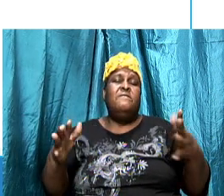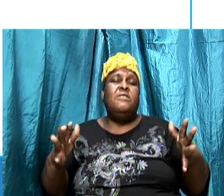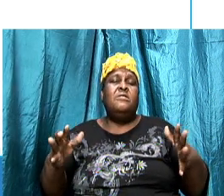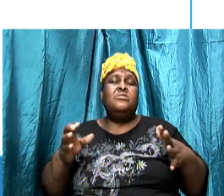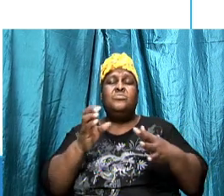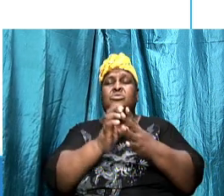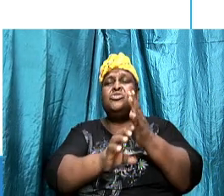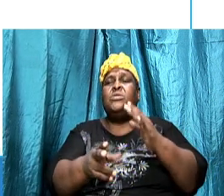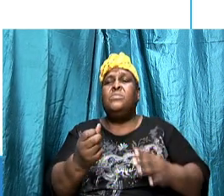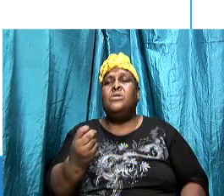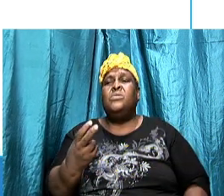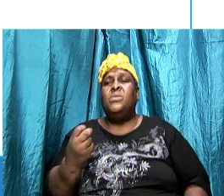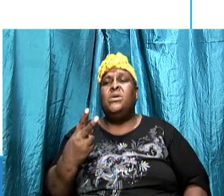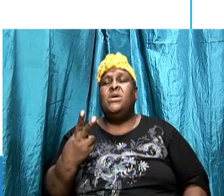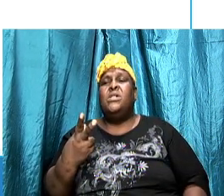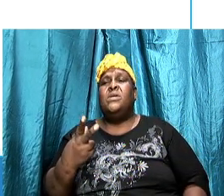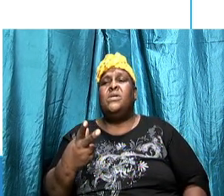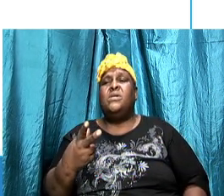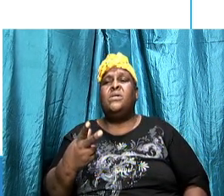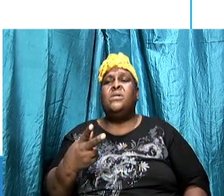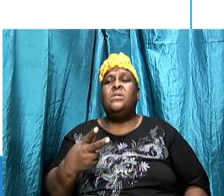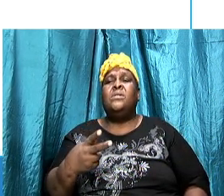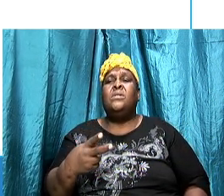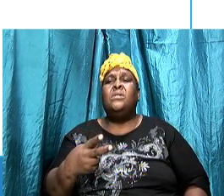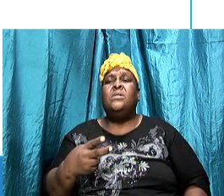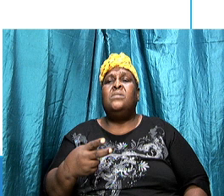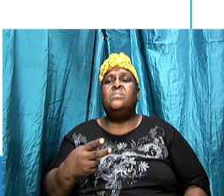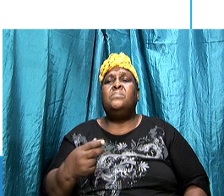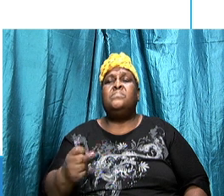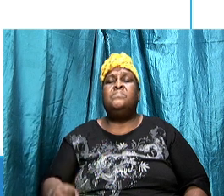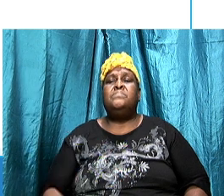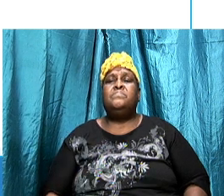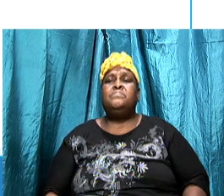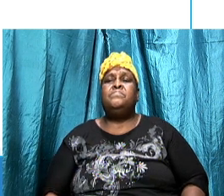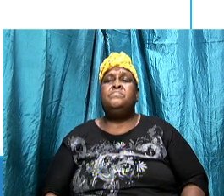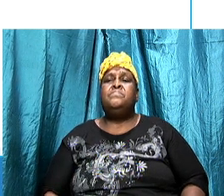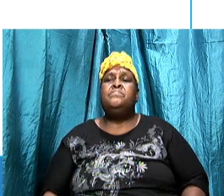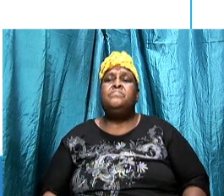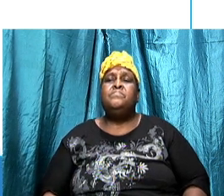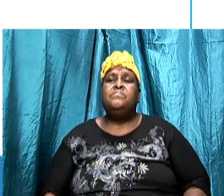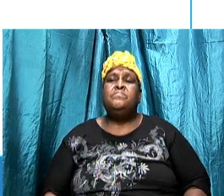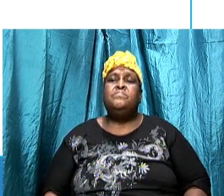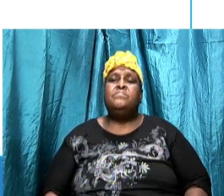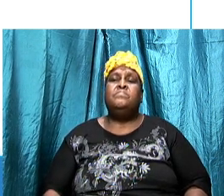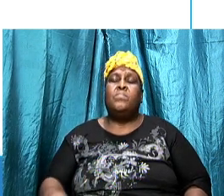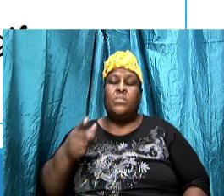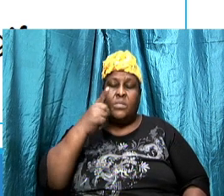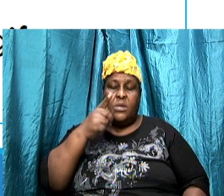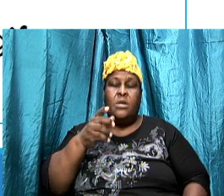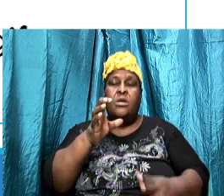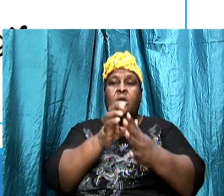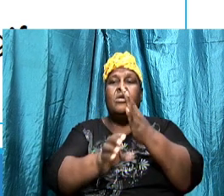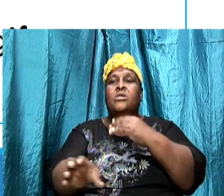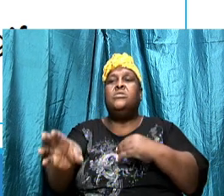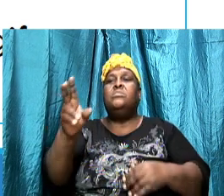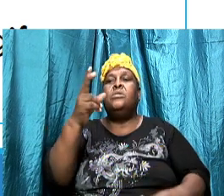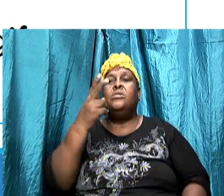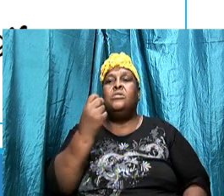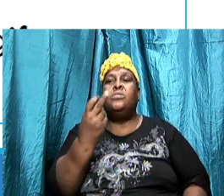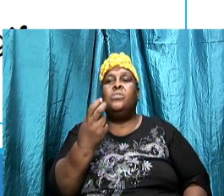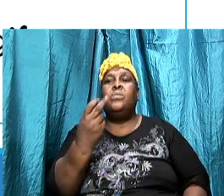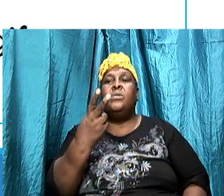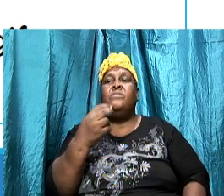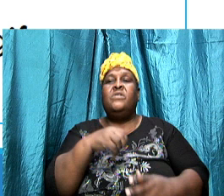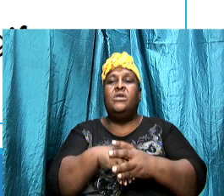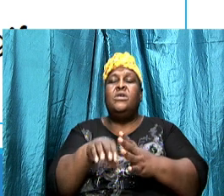chapter 12 now. And so let us just quickly look at chapter 12. So in